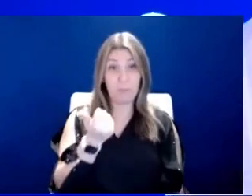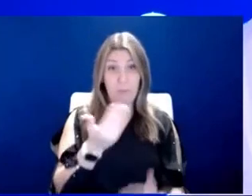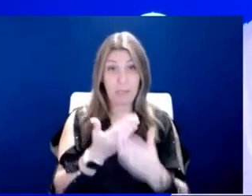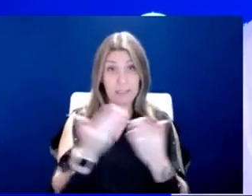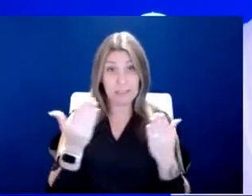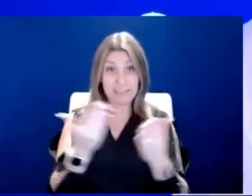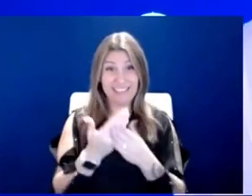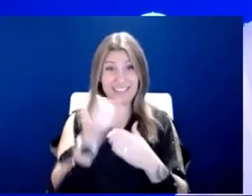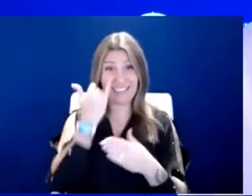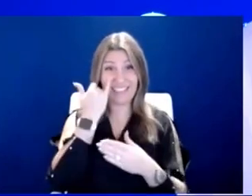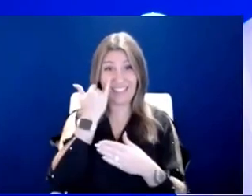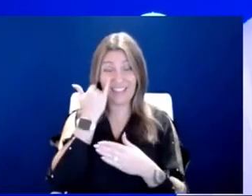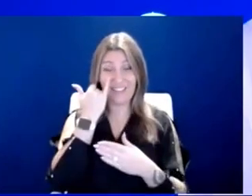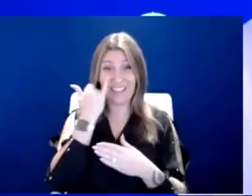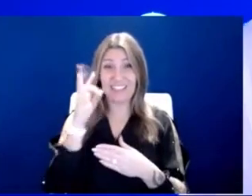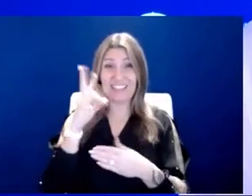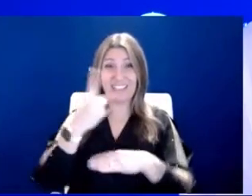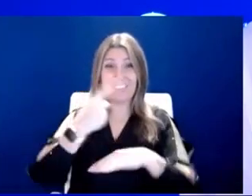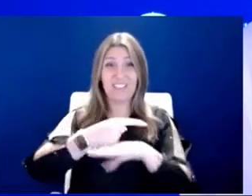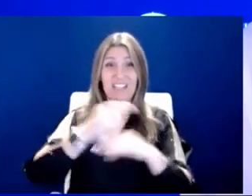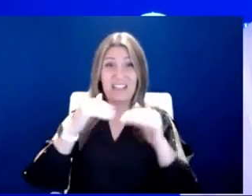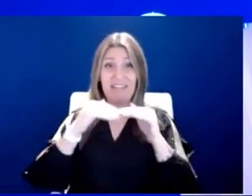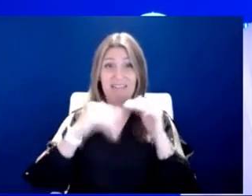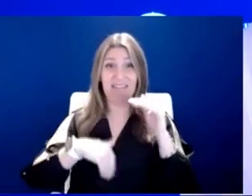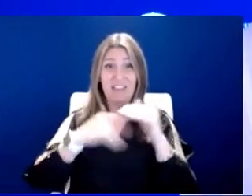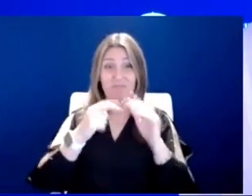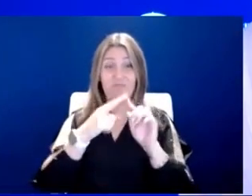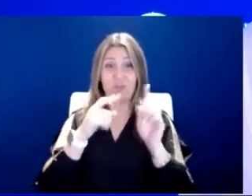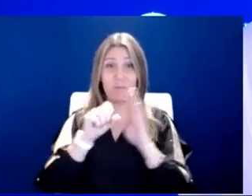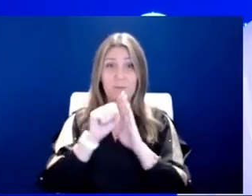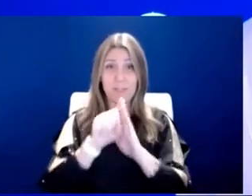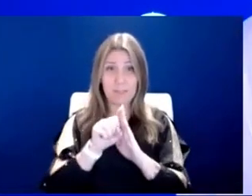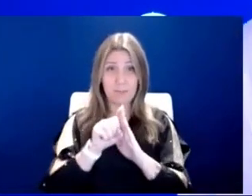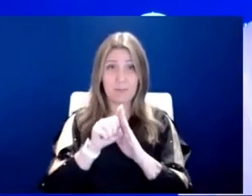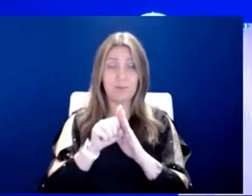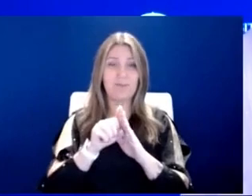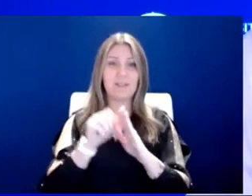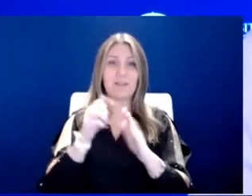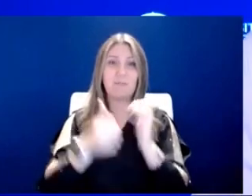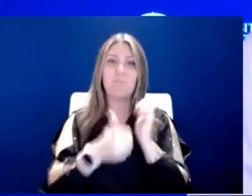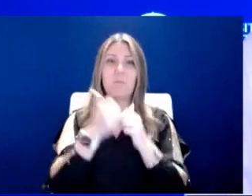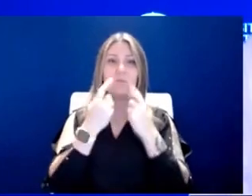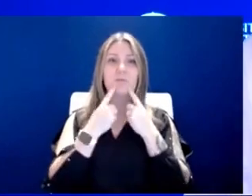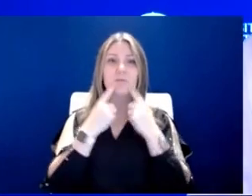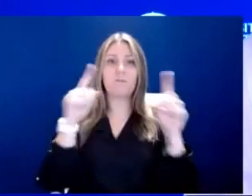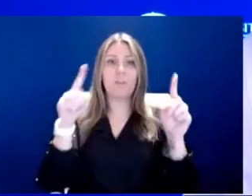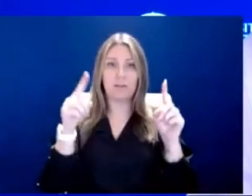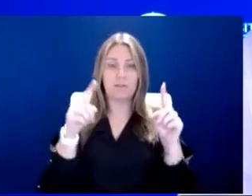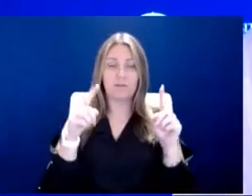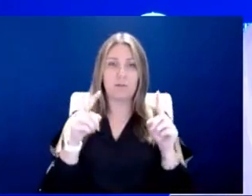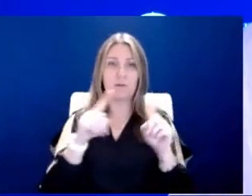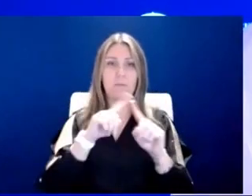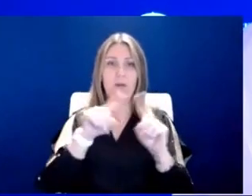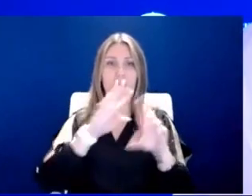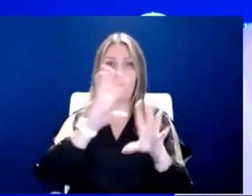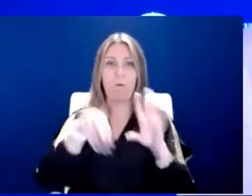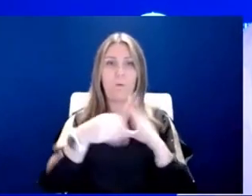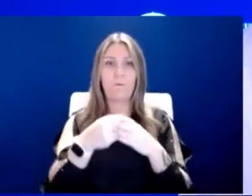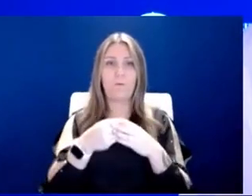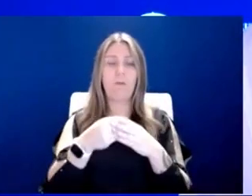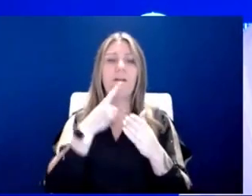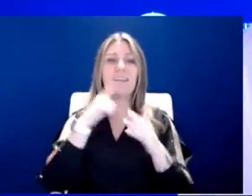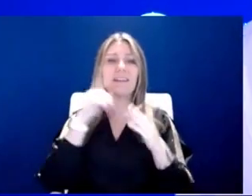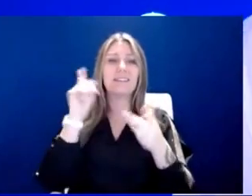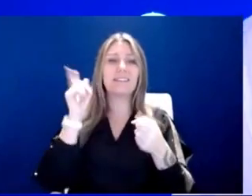from symptoms, that is when they have the most effect. But we've seen overall a decrease, probably because of the overall decrease in